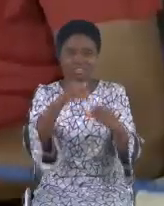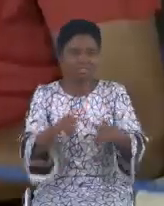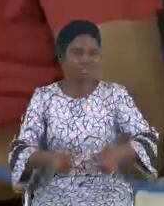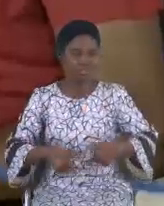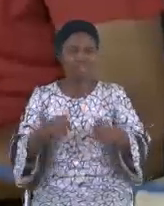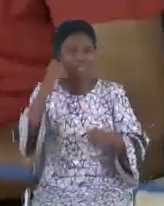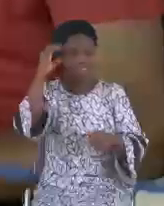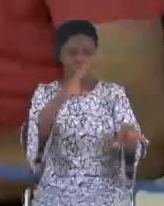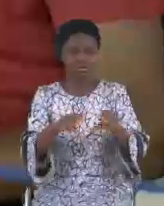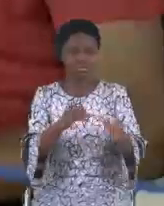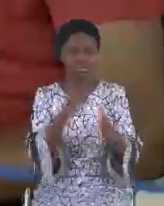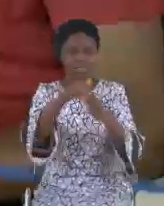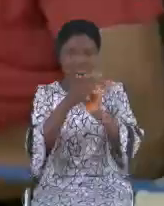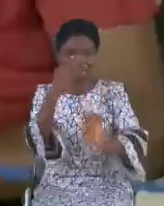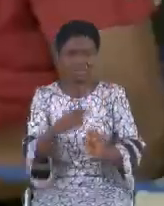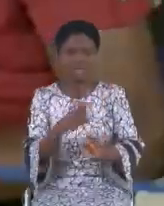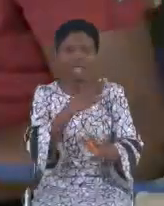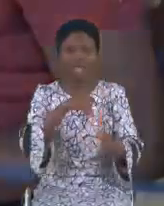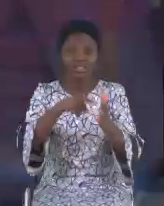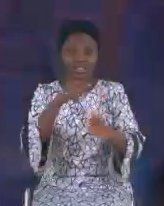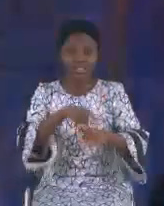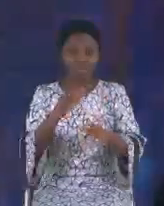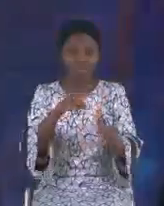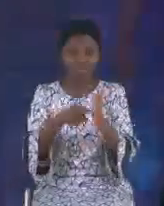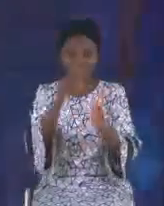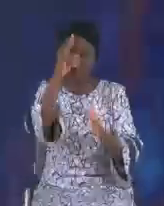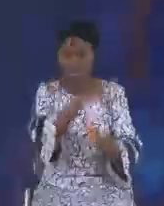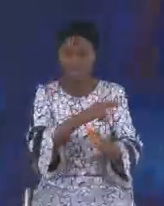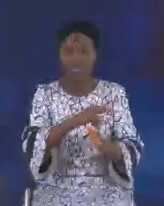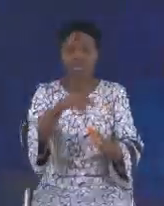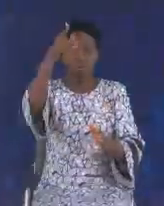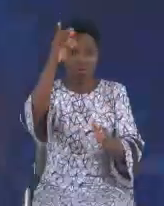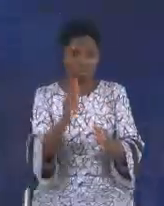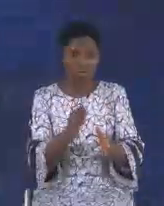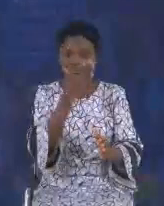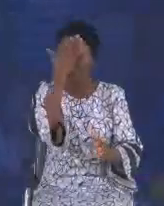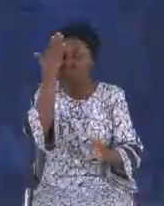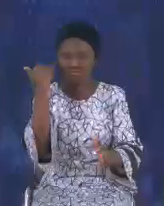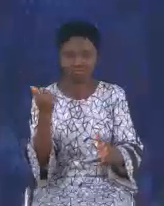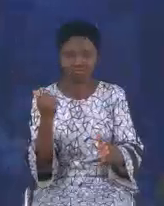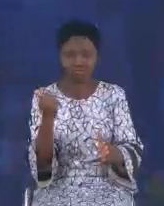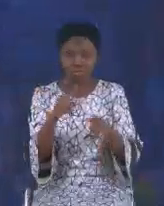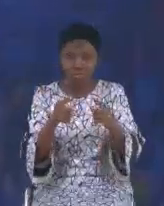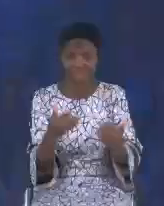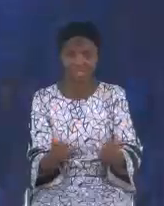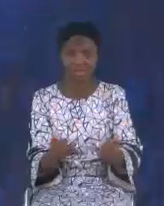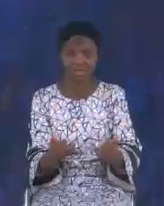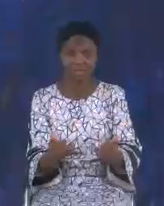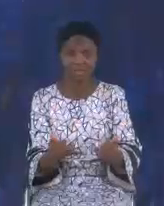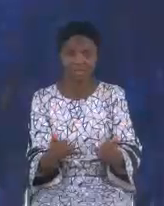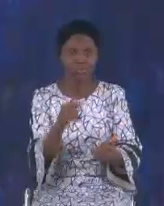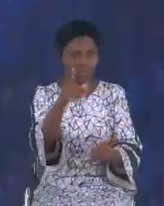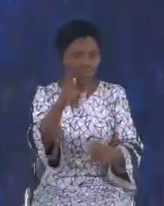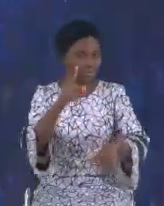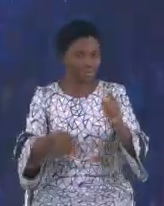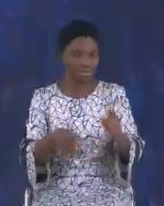the times of this ignorance, God winked that. But now, you cannot say you're ignorant